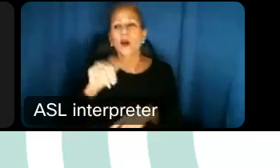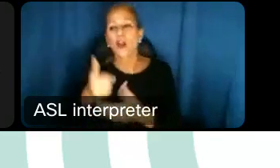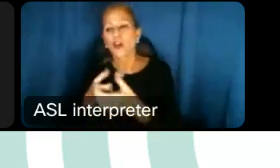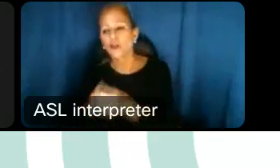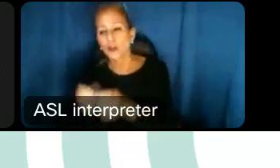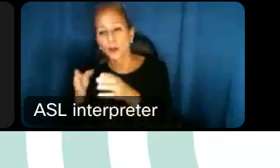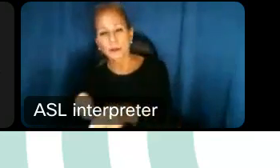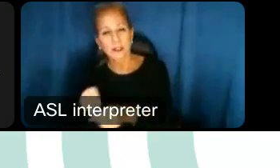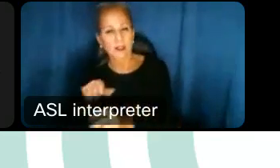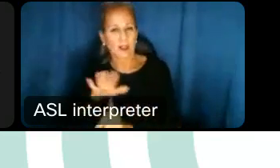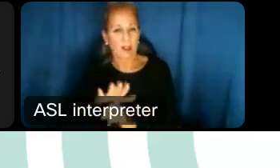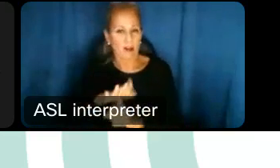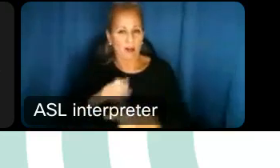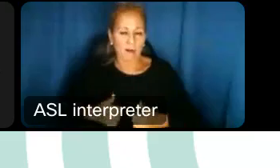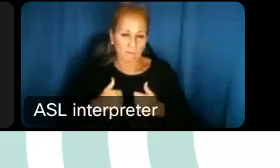in their life.